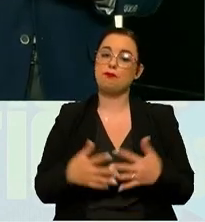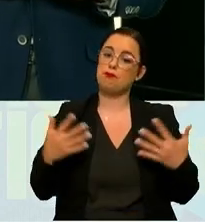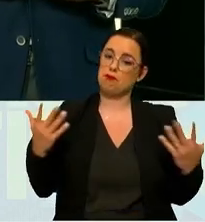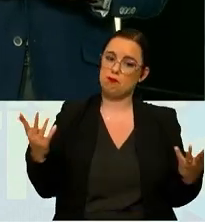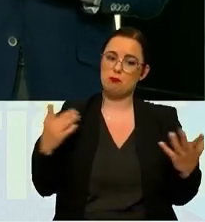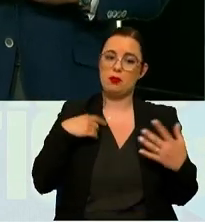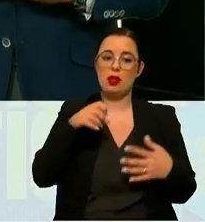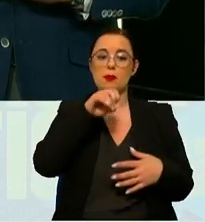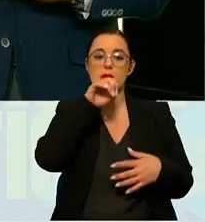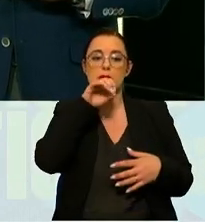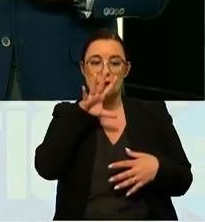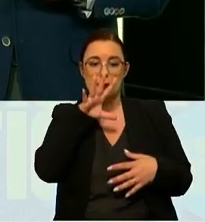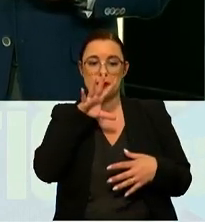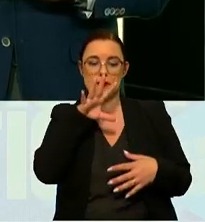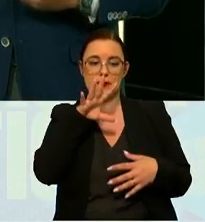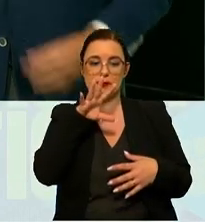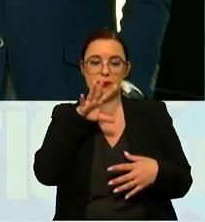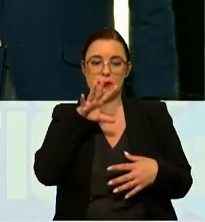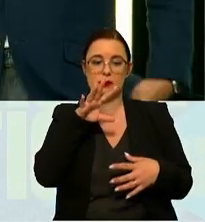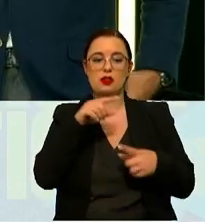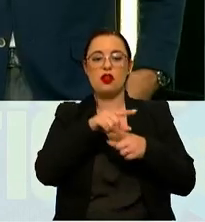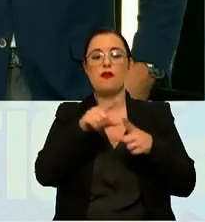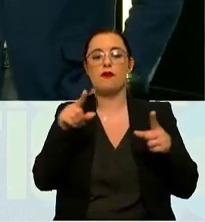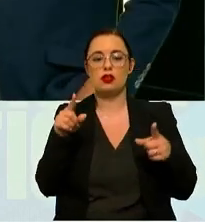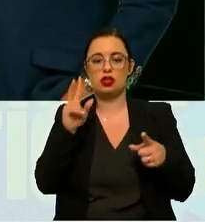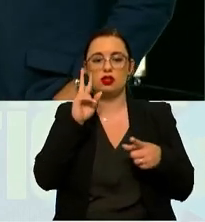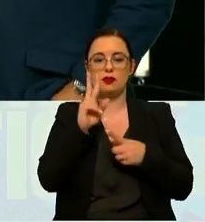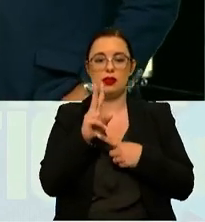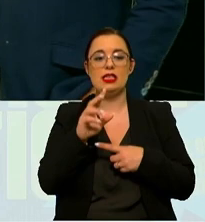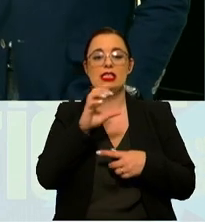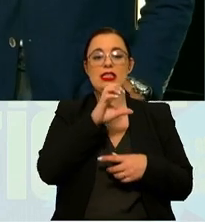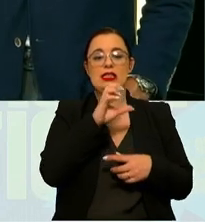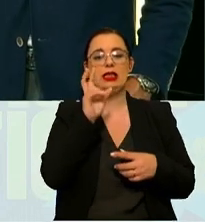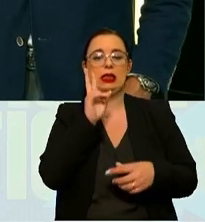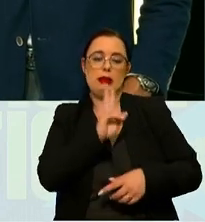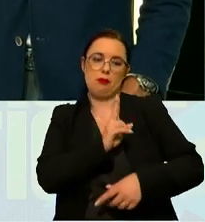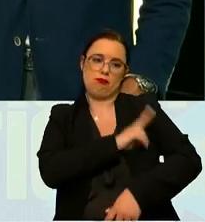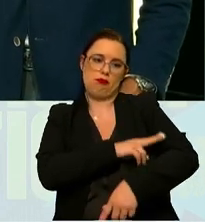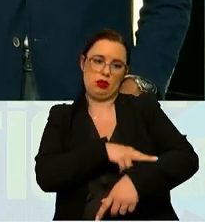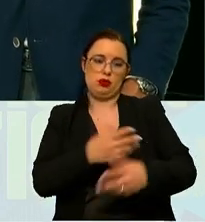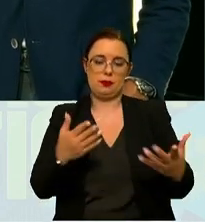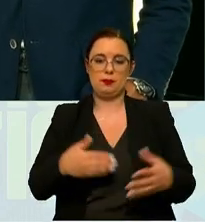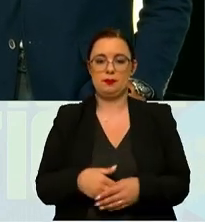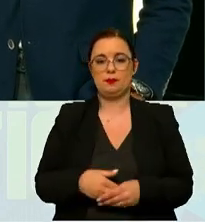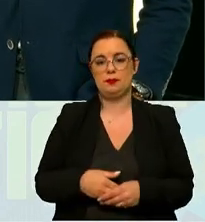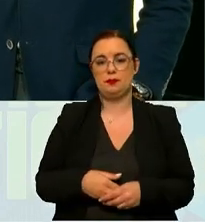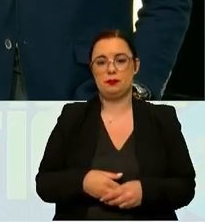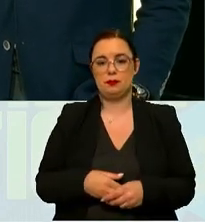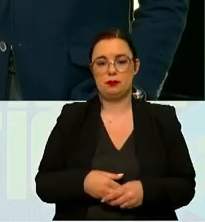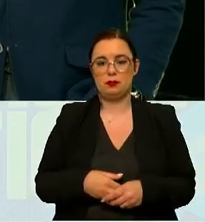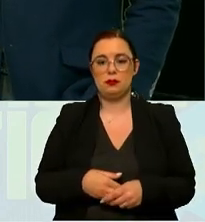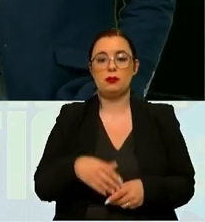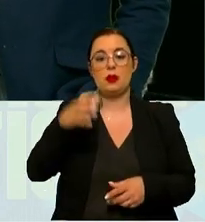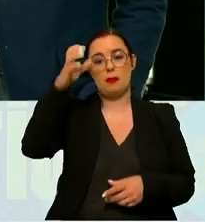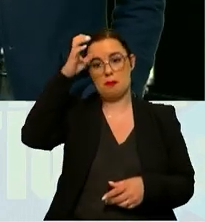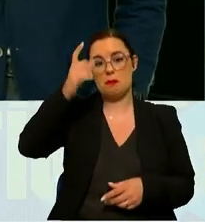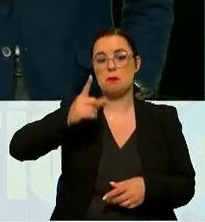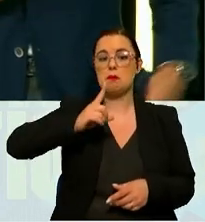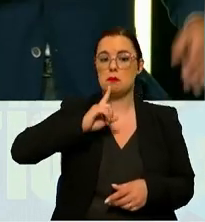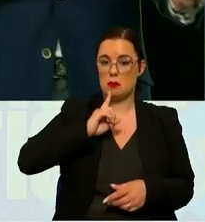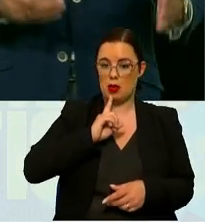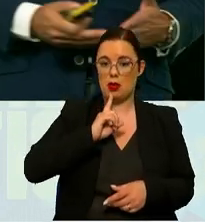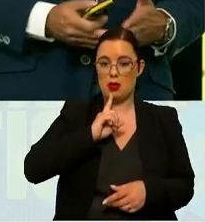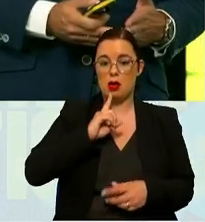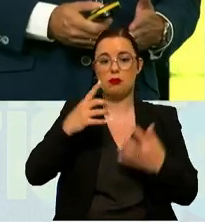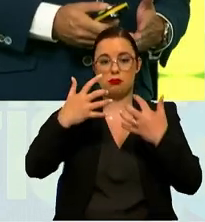impressed me very much when I joined was seeing our CEO, Sundar Pichai, saying that artificial intelligence